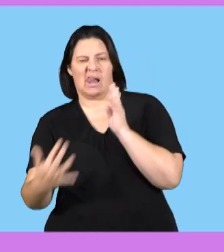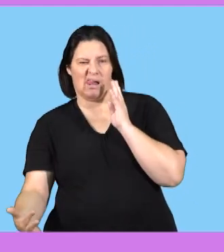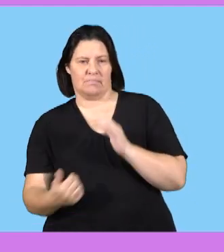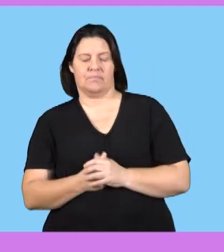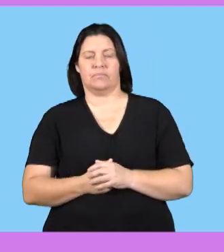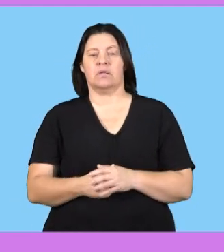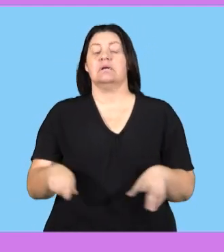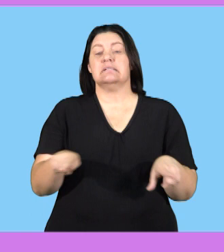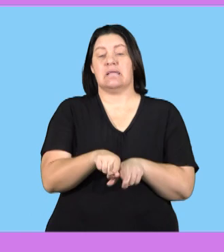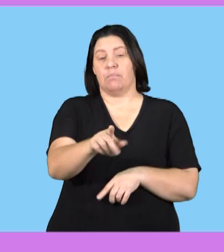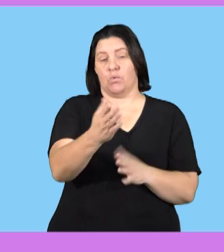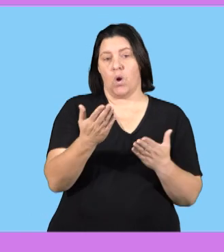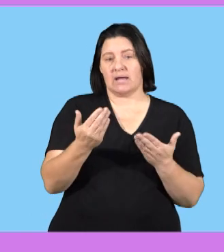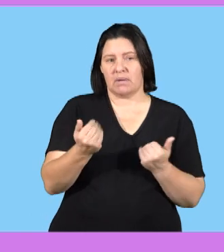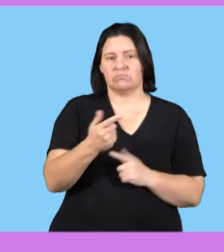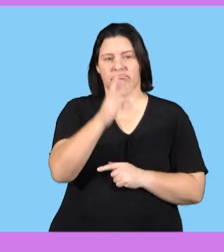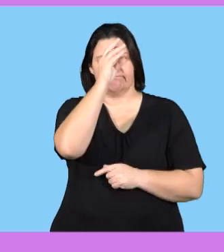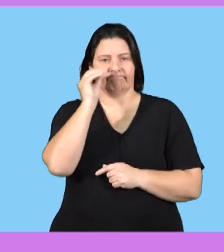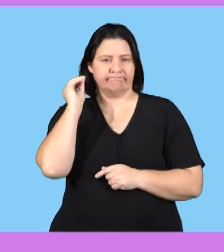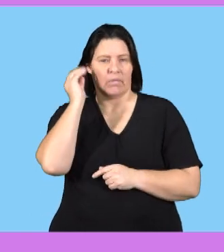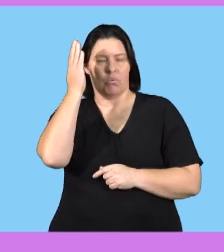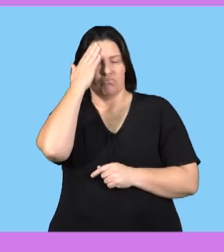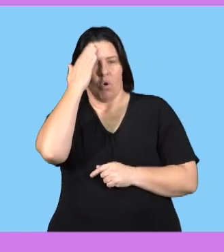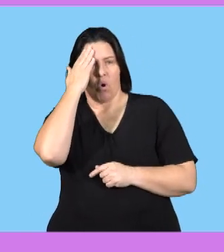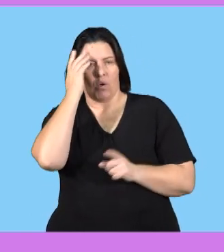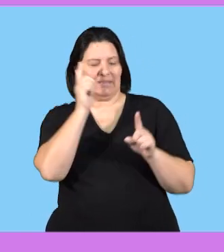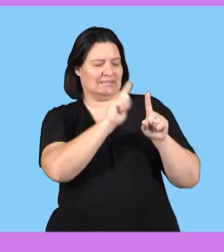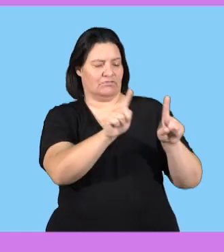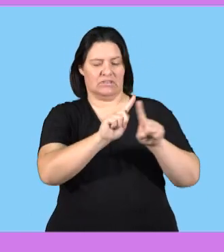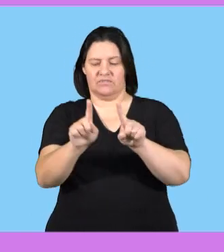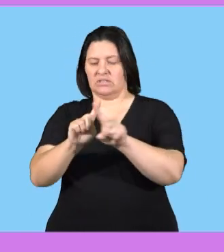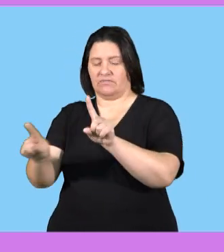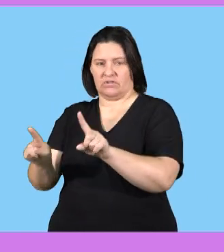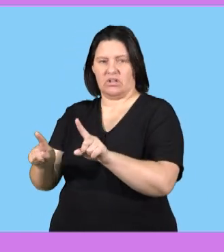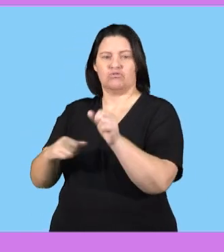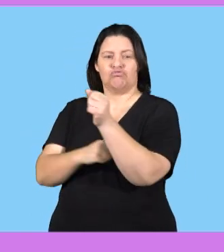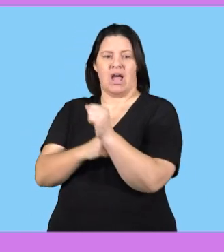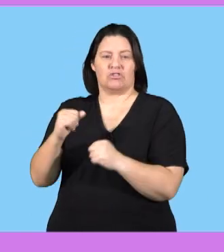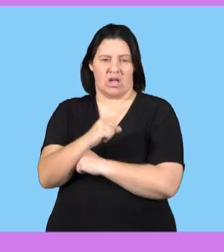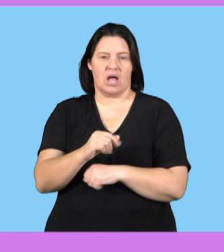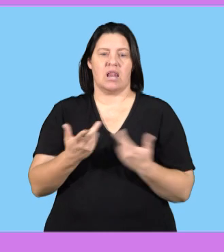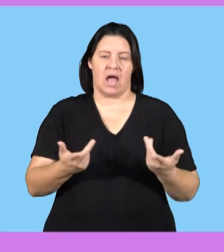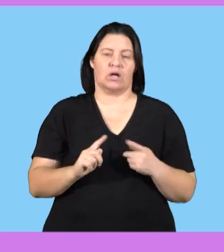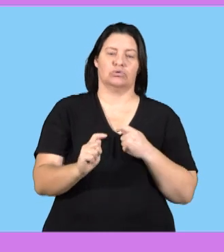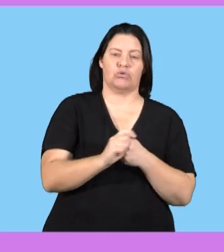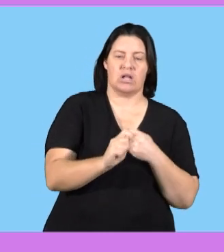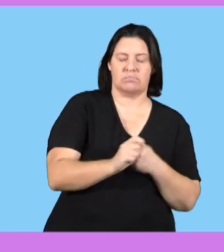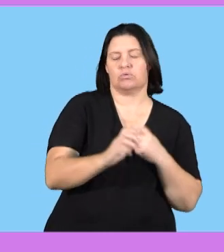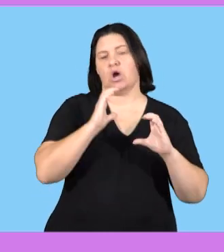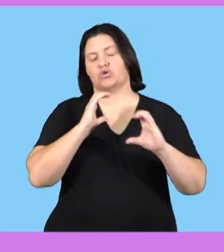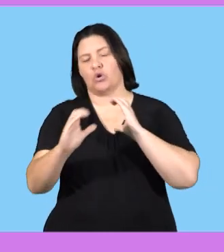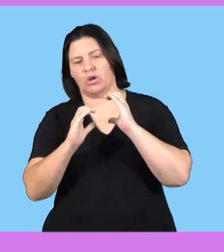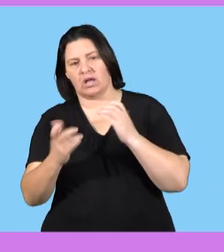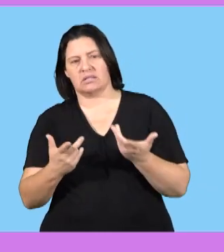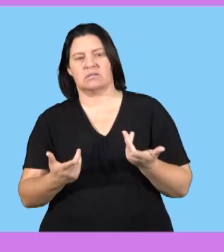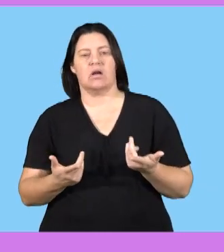Then also, you are expected to know the different types of tariff structures. For example, your transport,